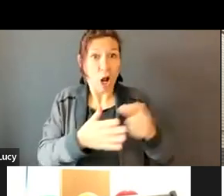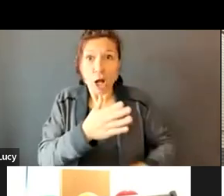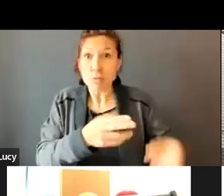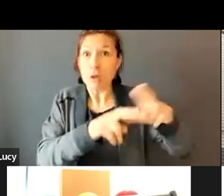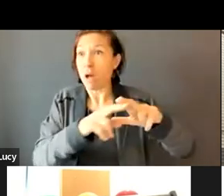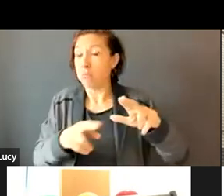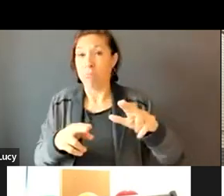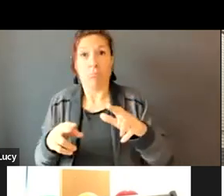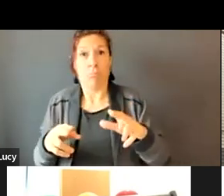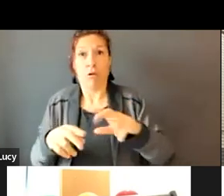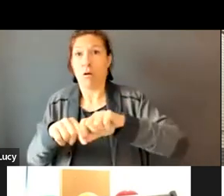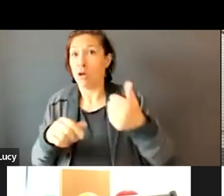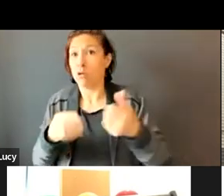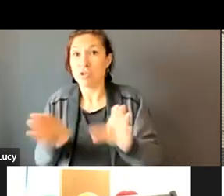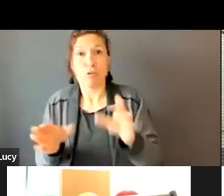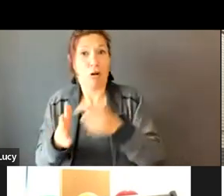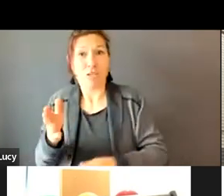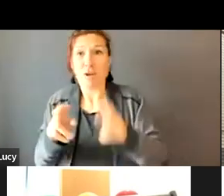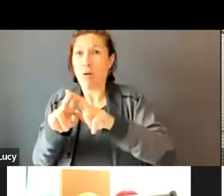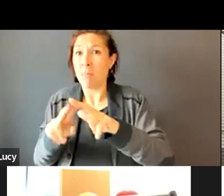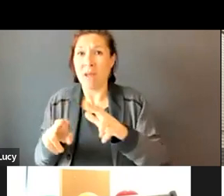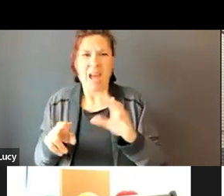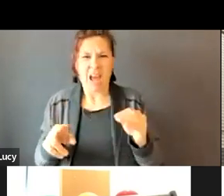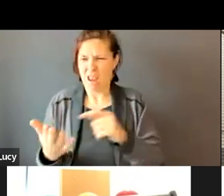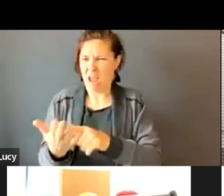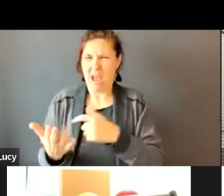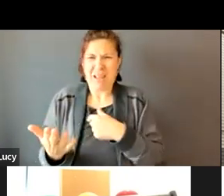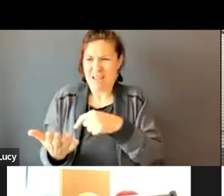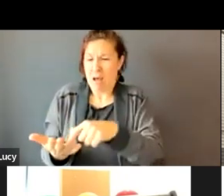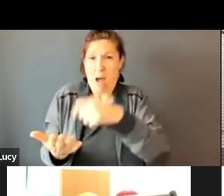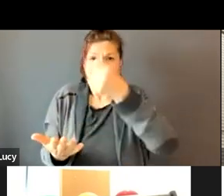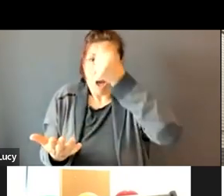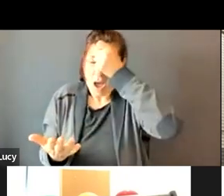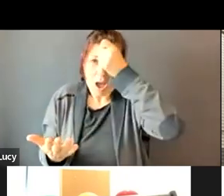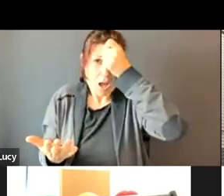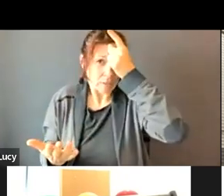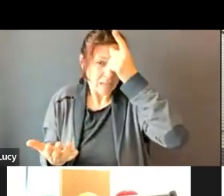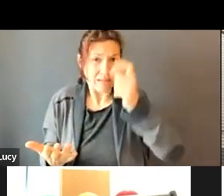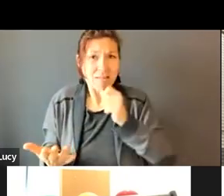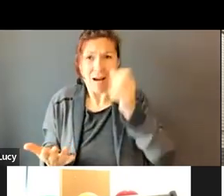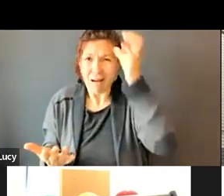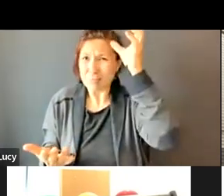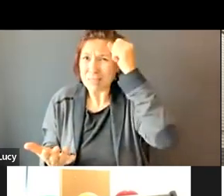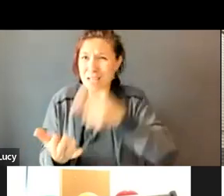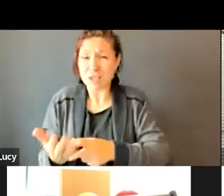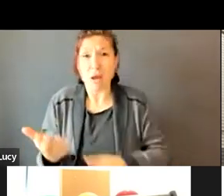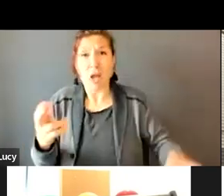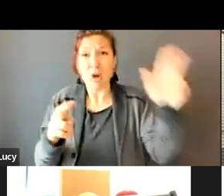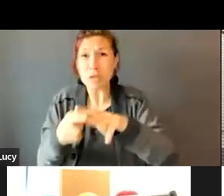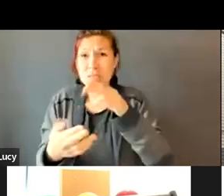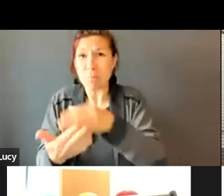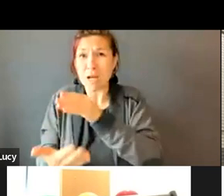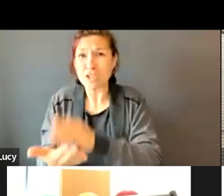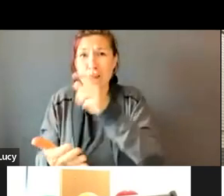like it defies common sense that we would choose to make the system more costly and sort of